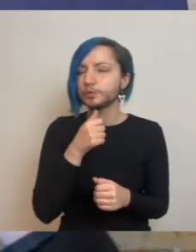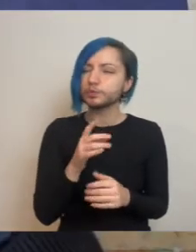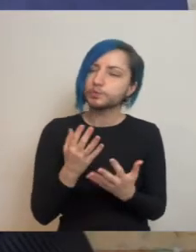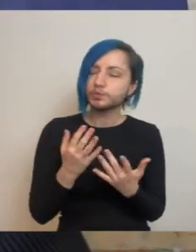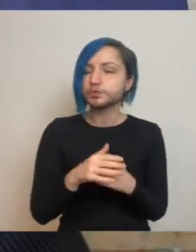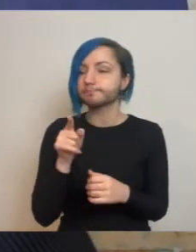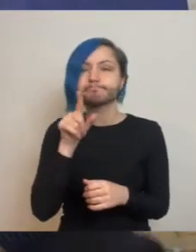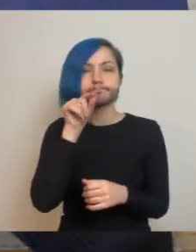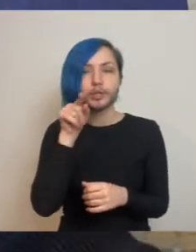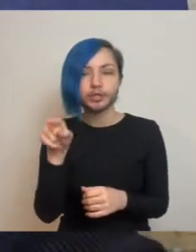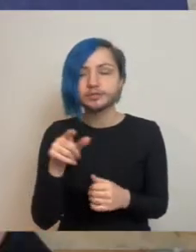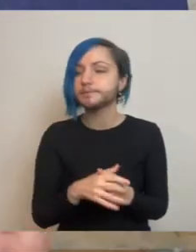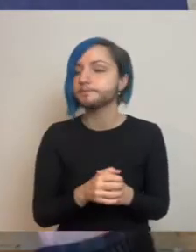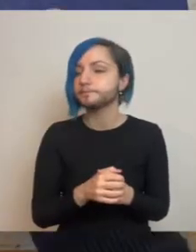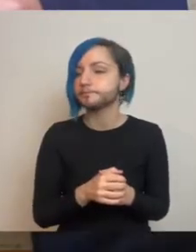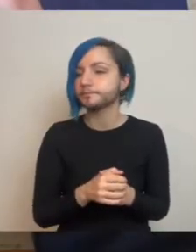bird here.